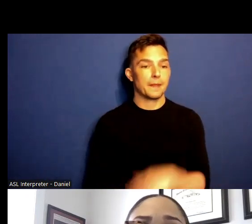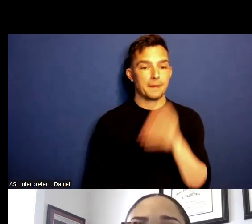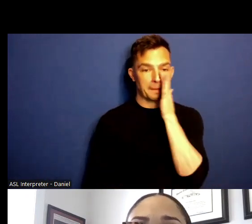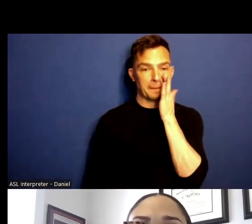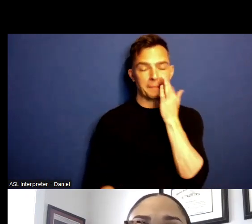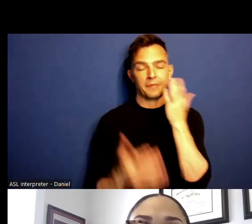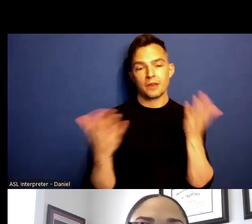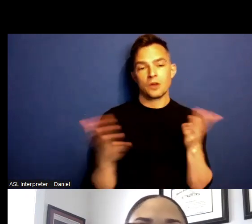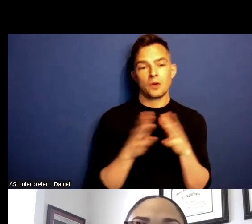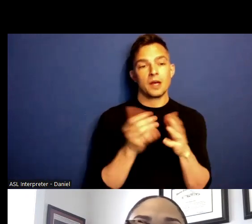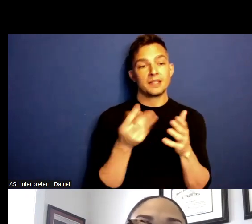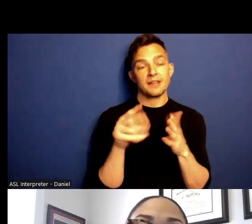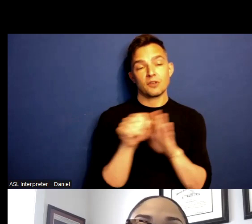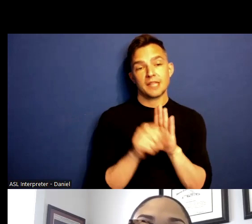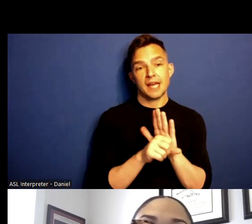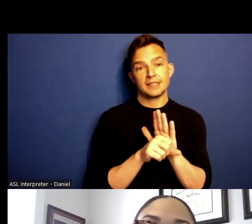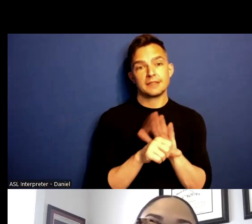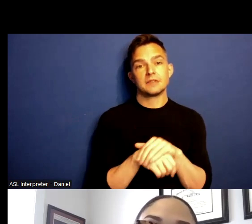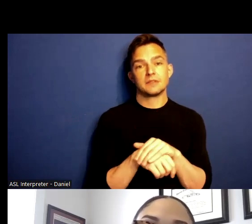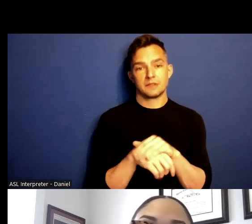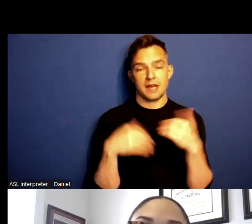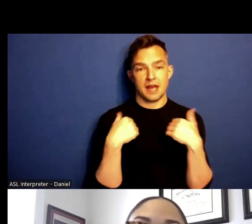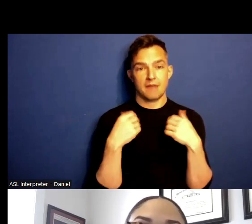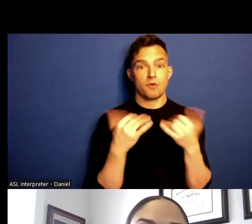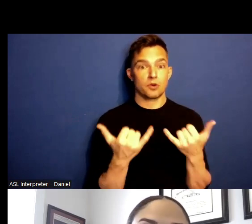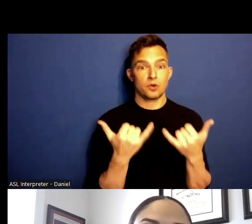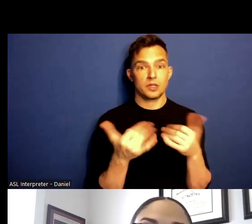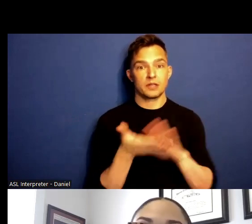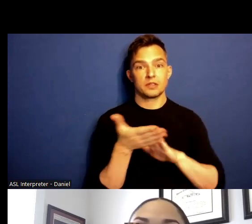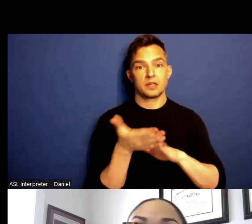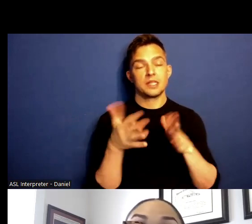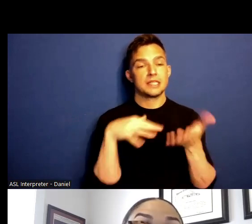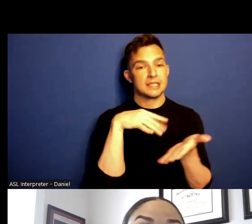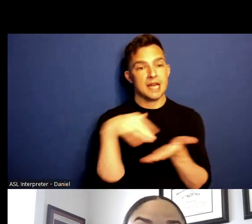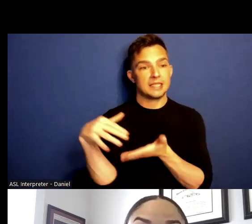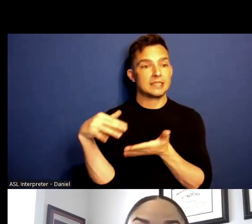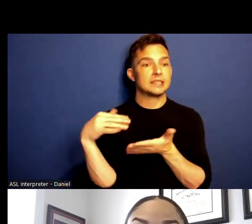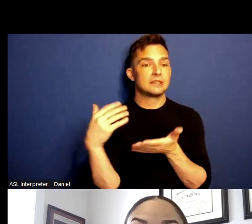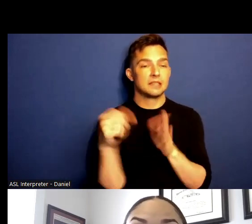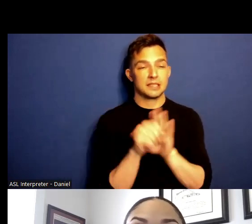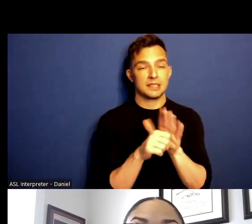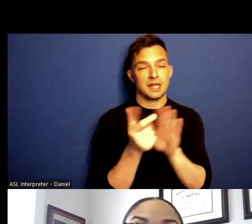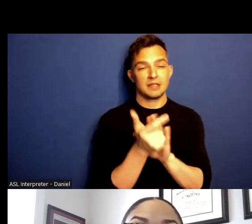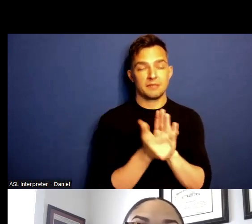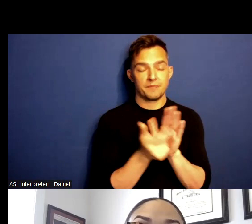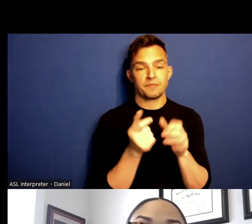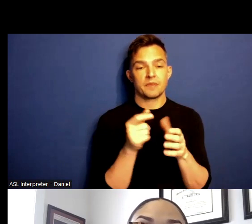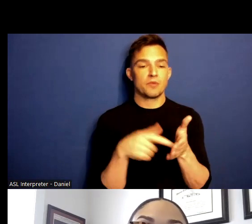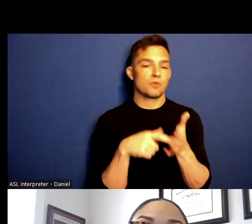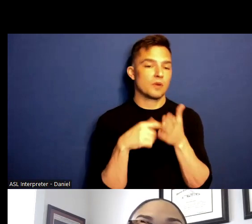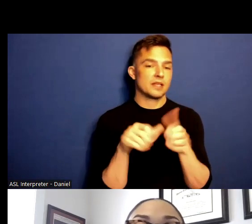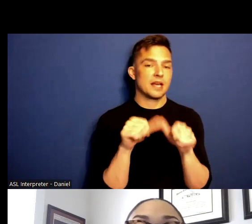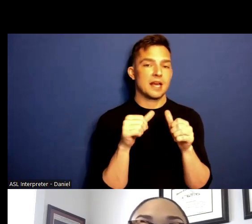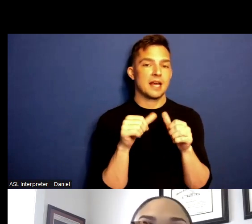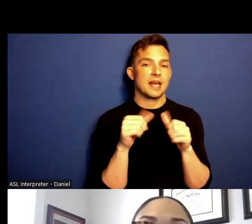So several states have or are currently also conducting studies, and state legislatures have requested agency